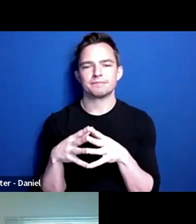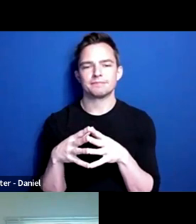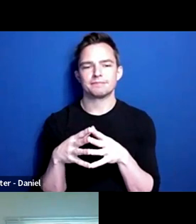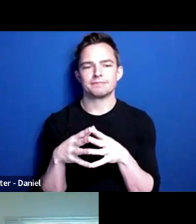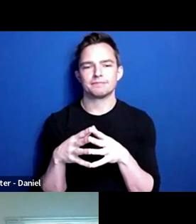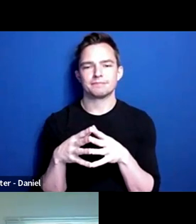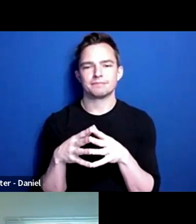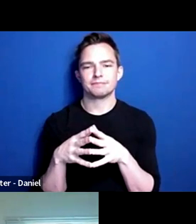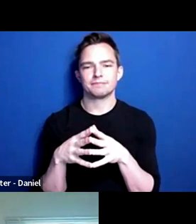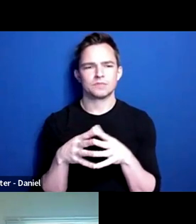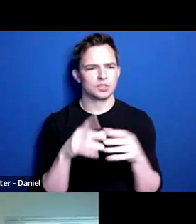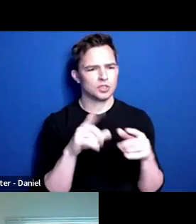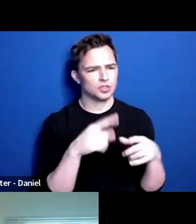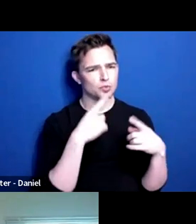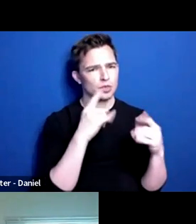It should work now, no?